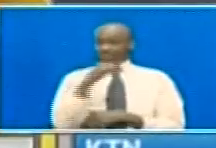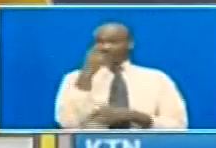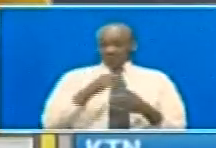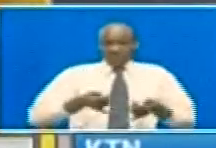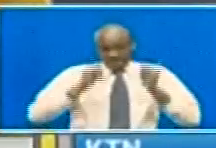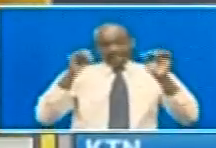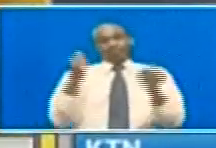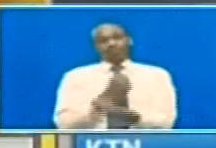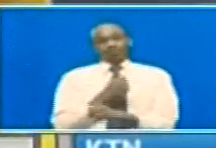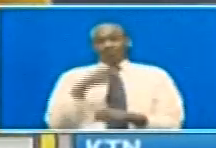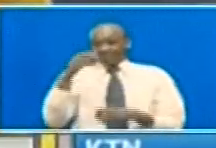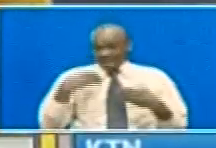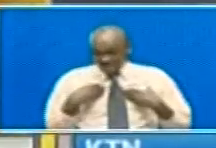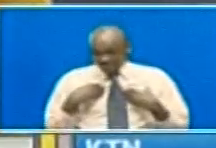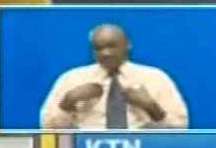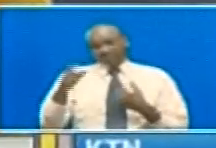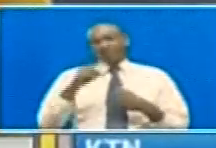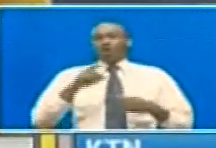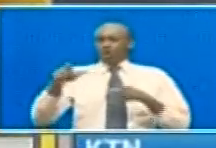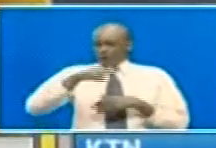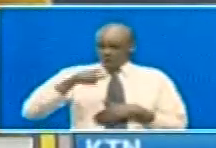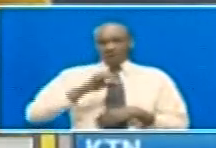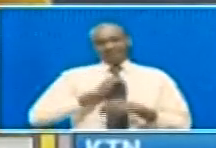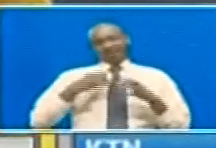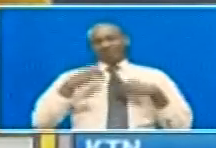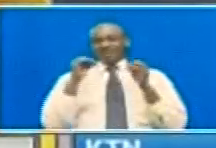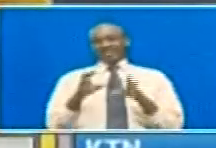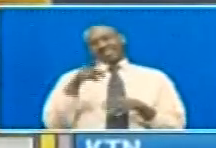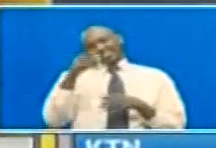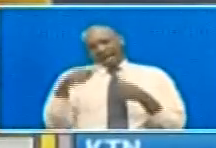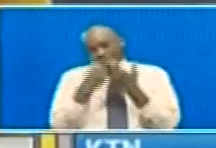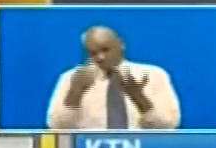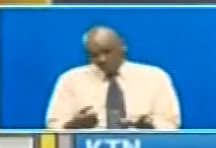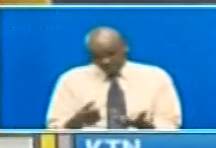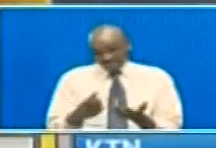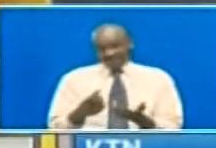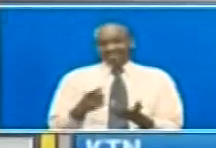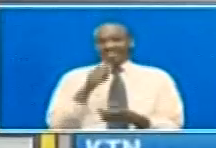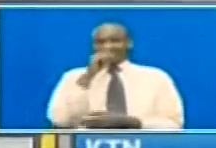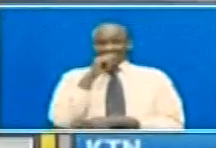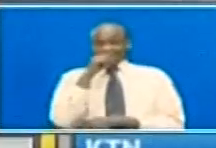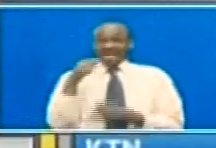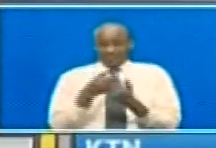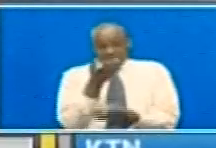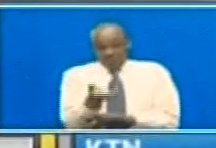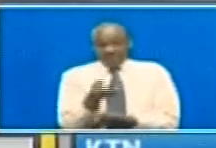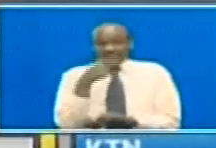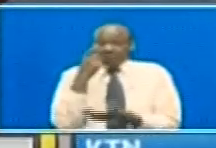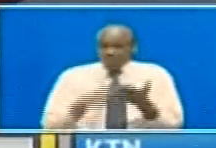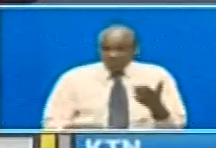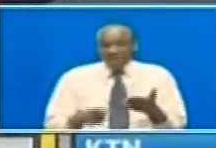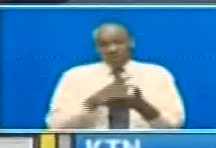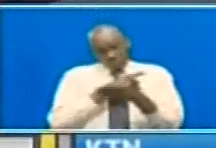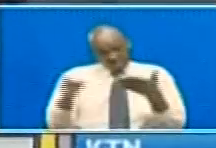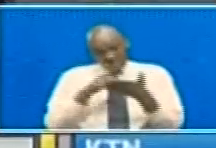independently because it lacked substantial local ownership, a development that culminated in Tanzania's Civil Aviation Authority cutting the number of weekly